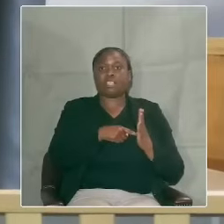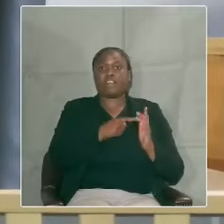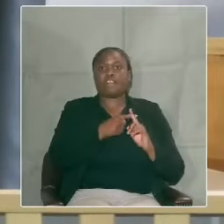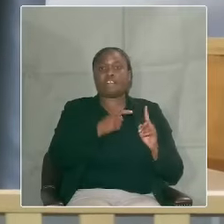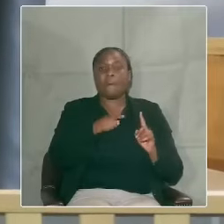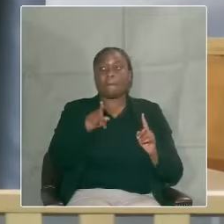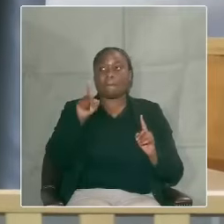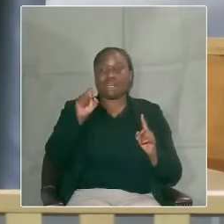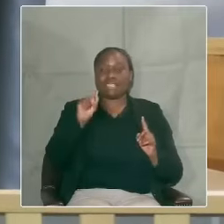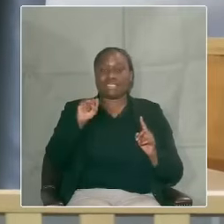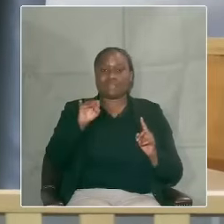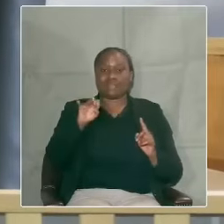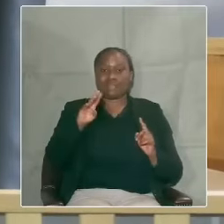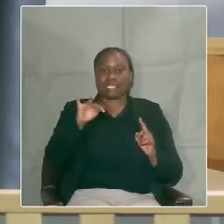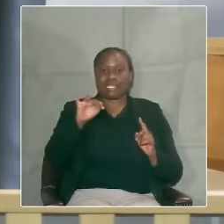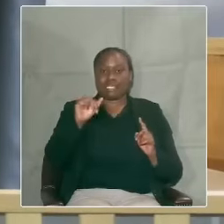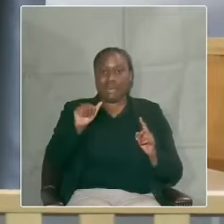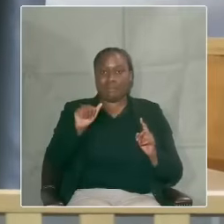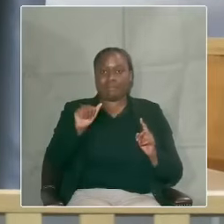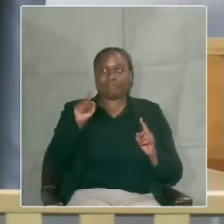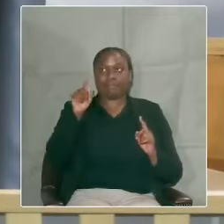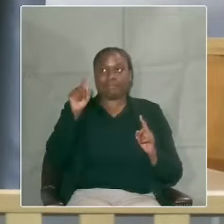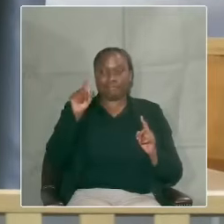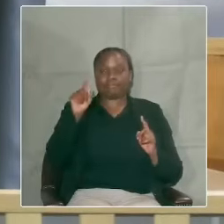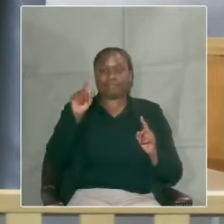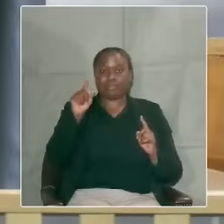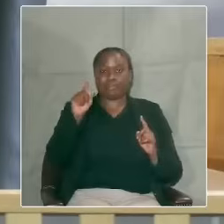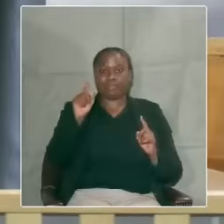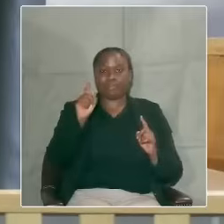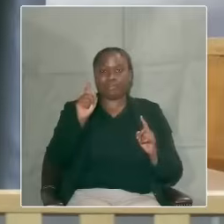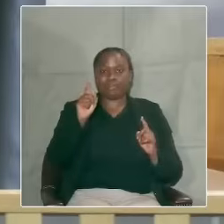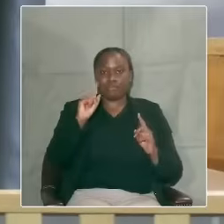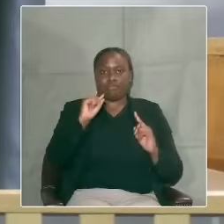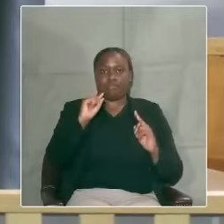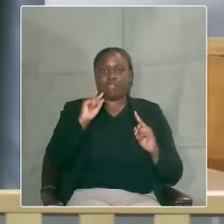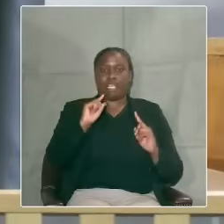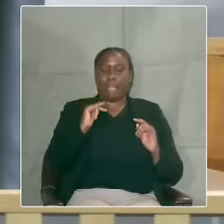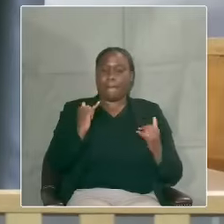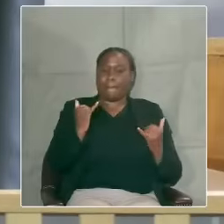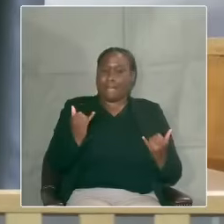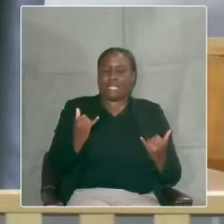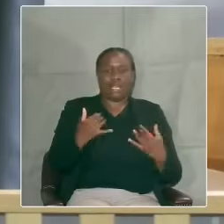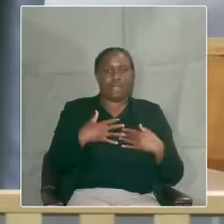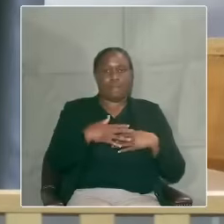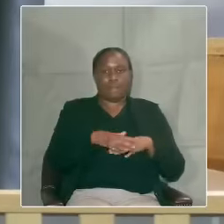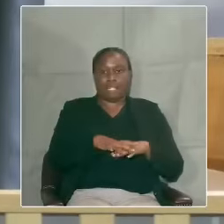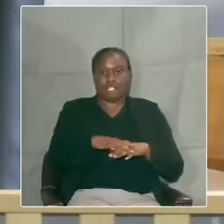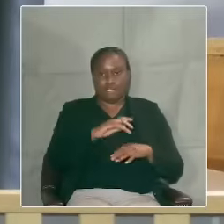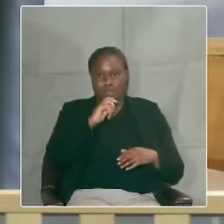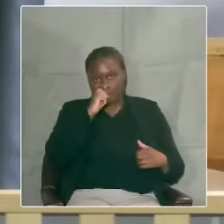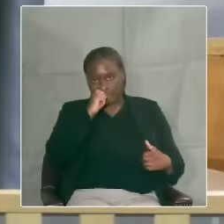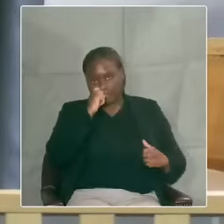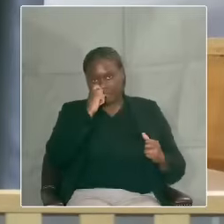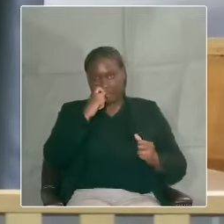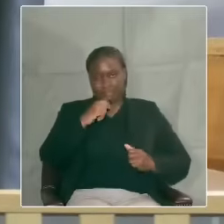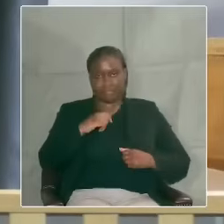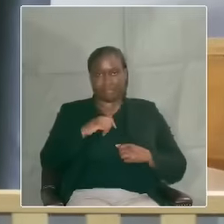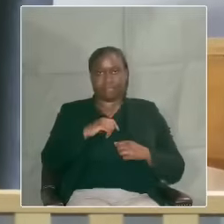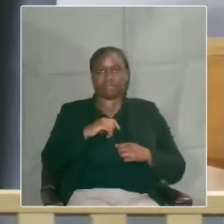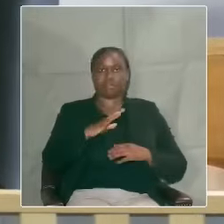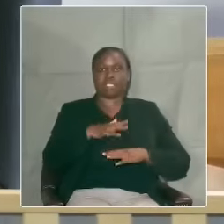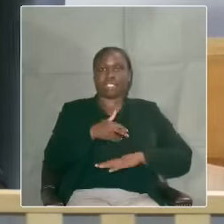General Sibiya does give instructions for immediate implementation, setting